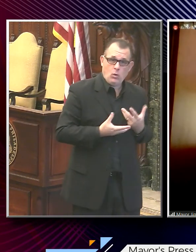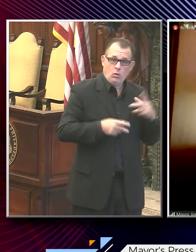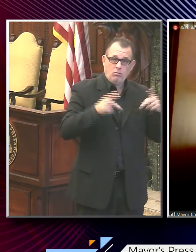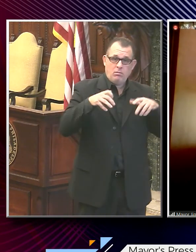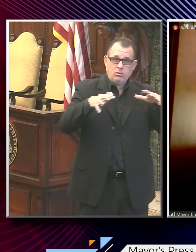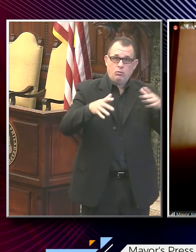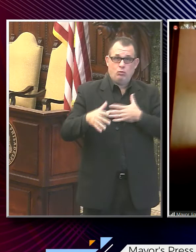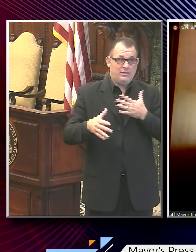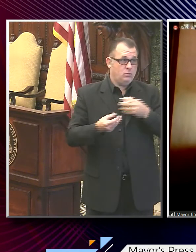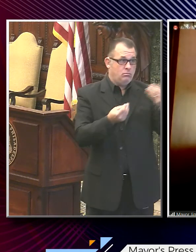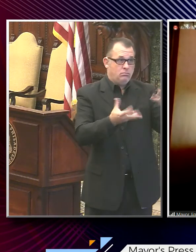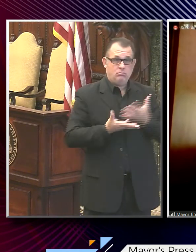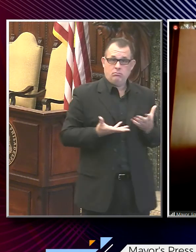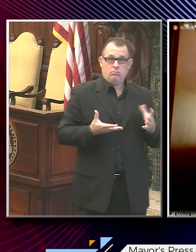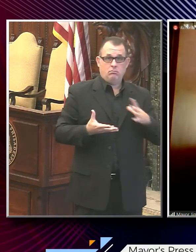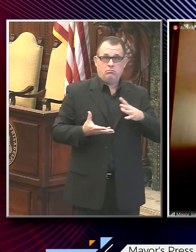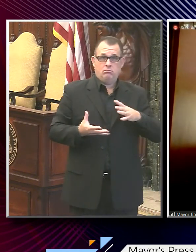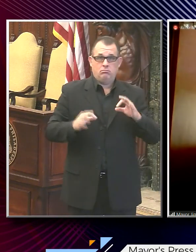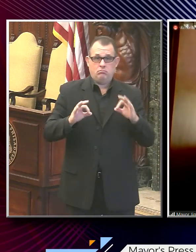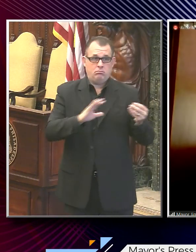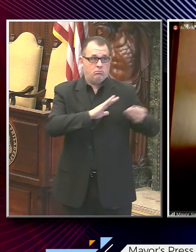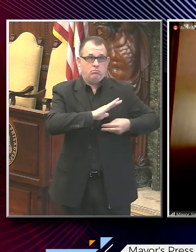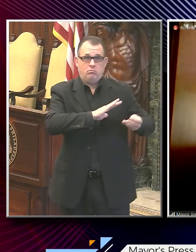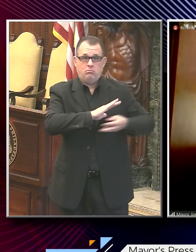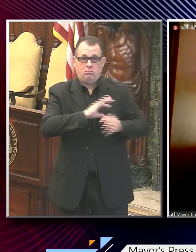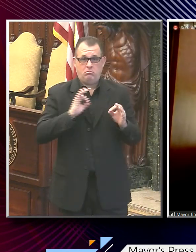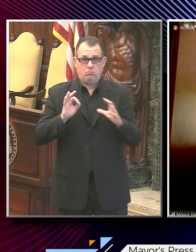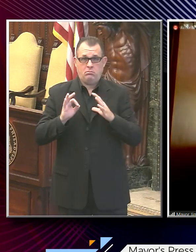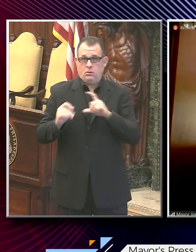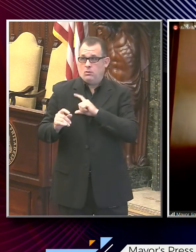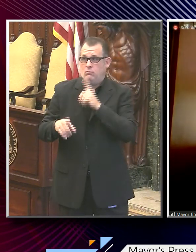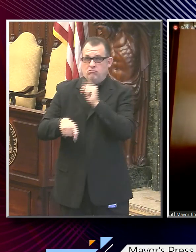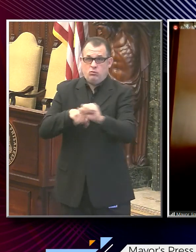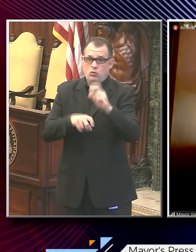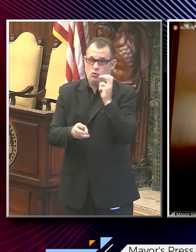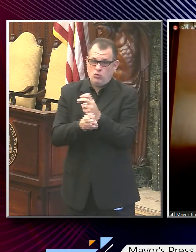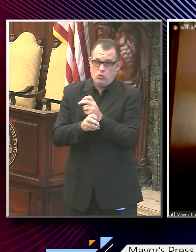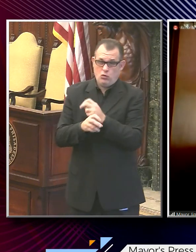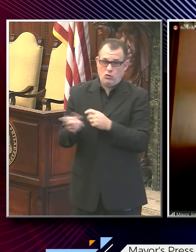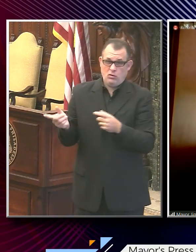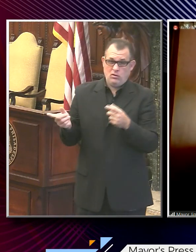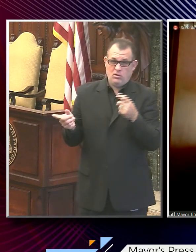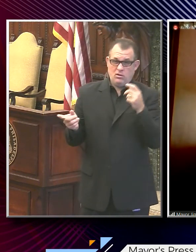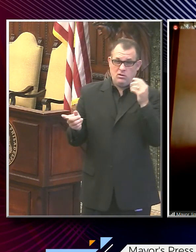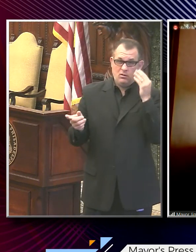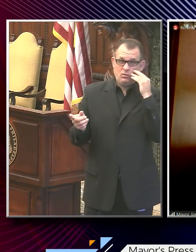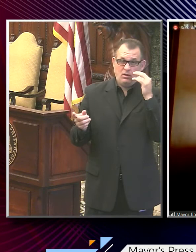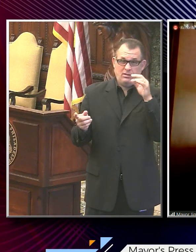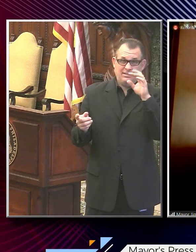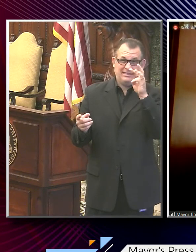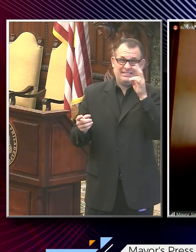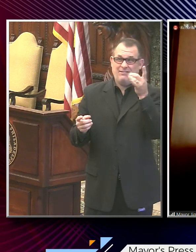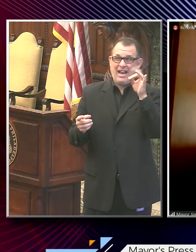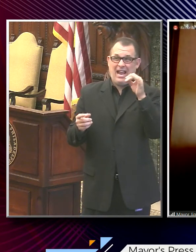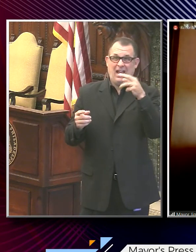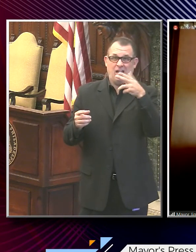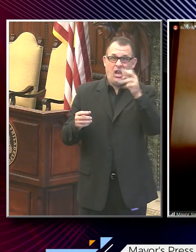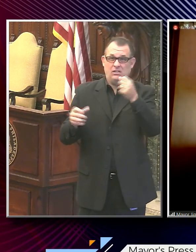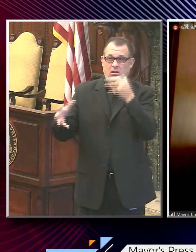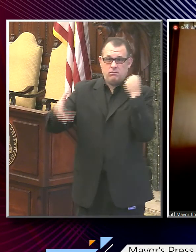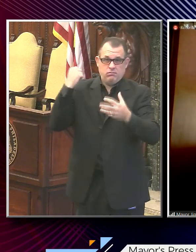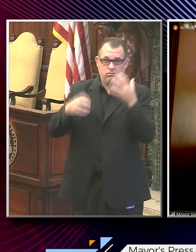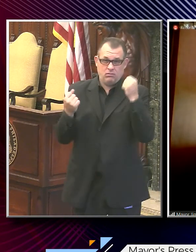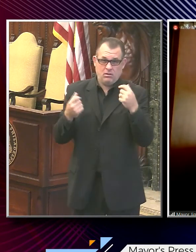important thing is that the police are really out there working hard. We've taken 178 guns off the street in the last month, and they're replaced almost